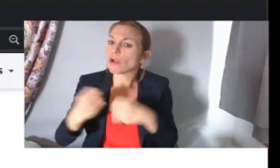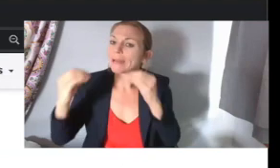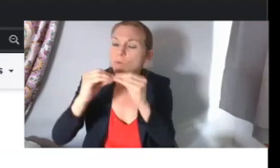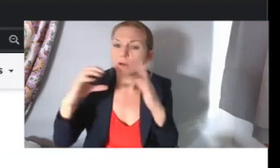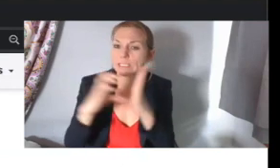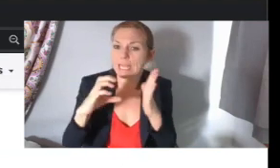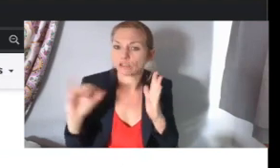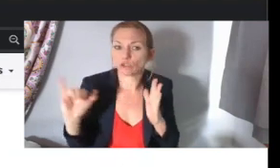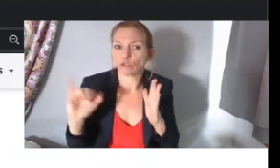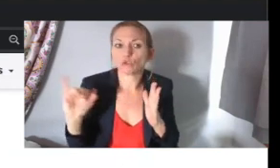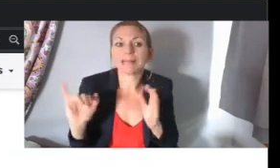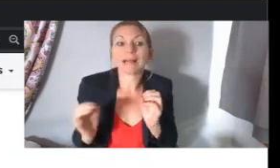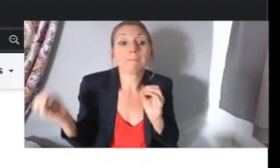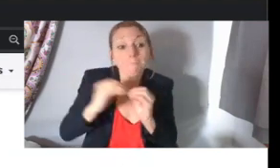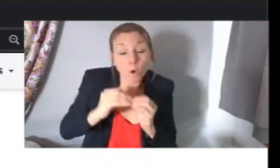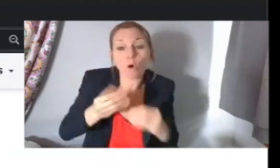is